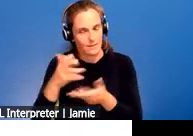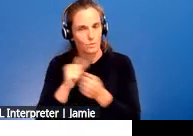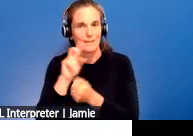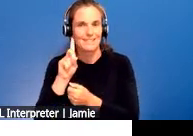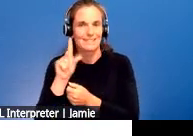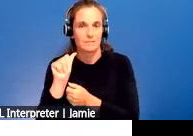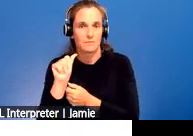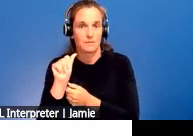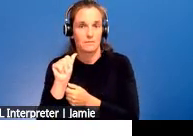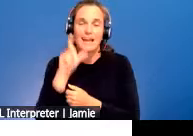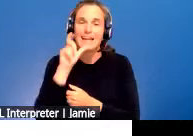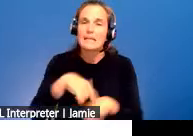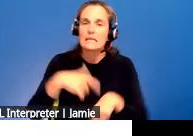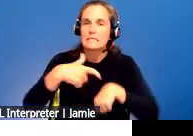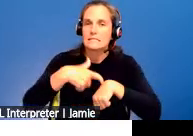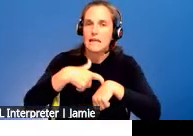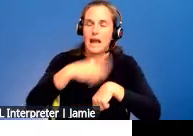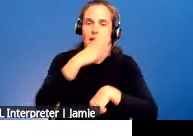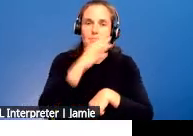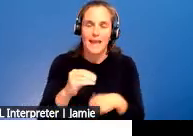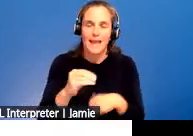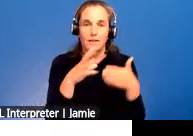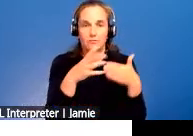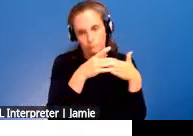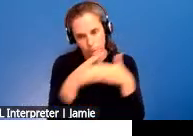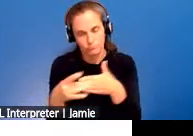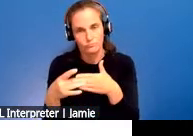and directives to prioritize accessibility.